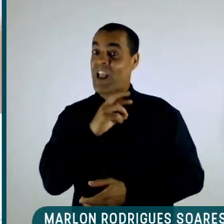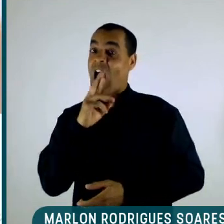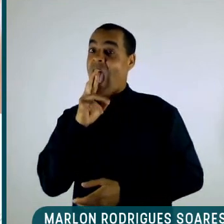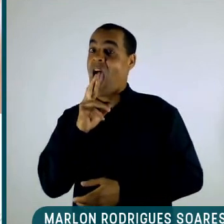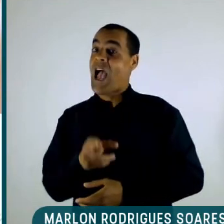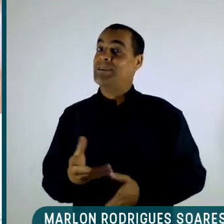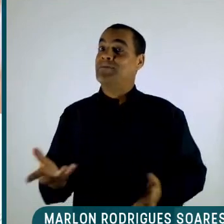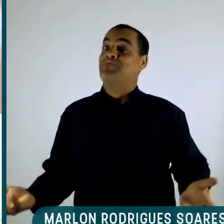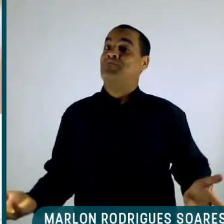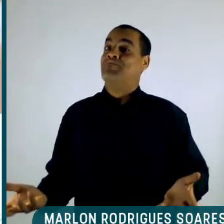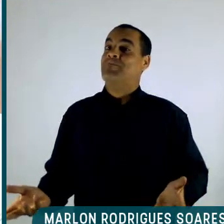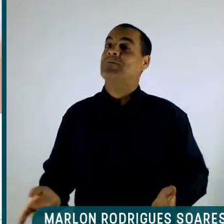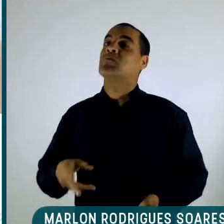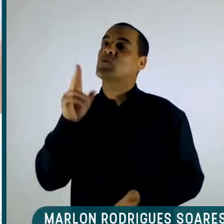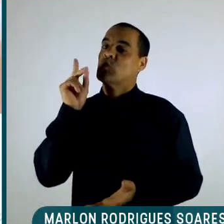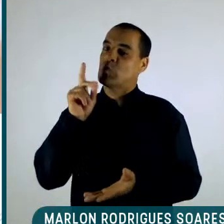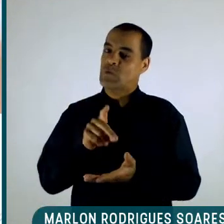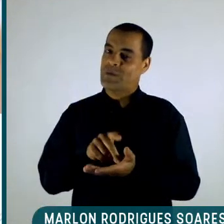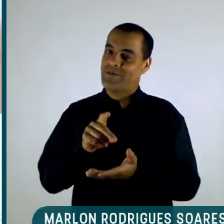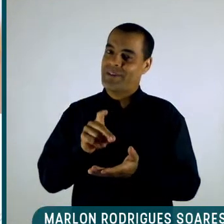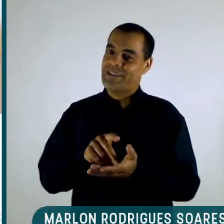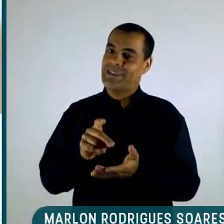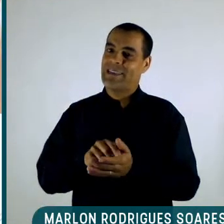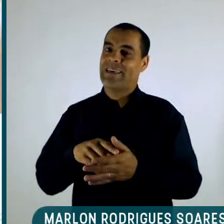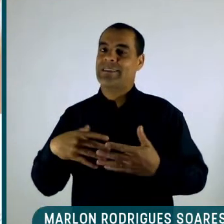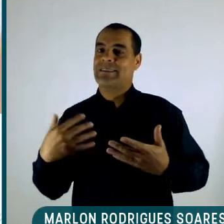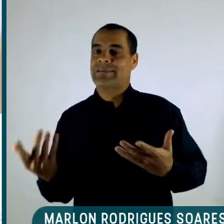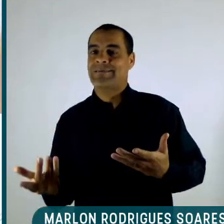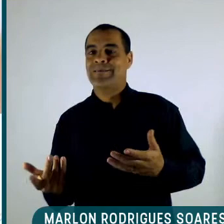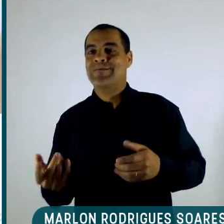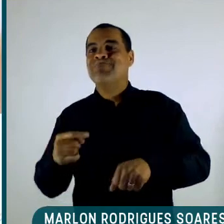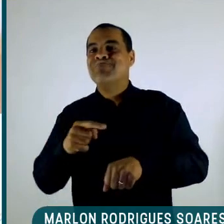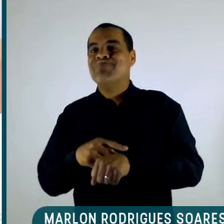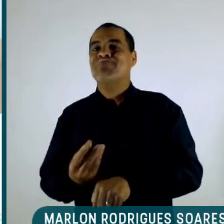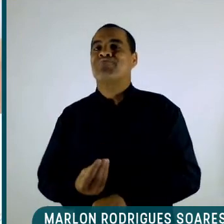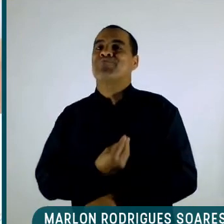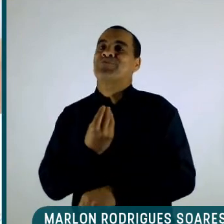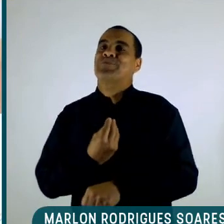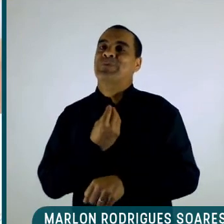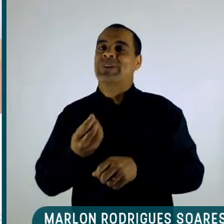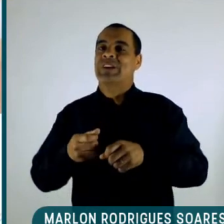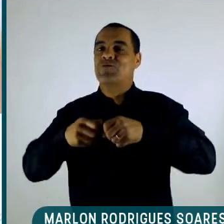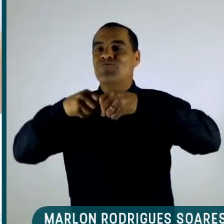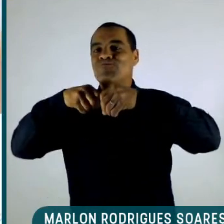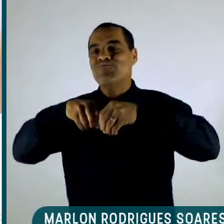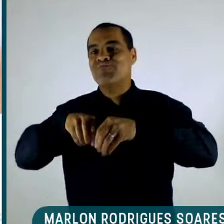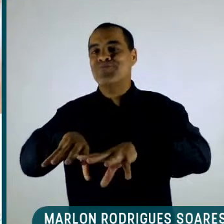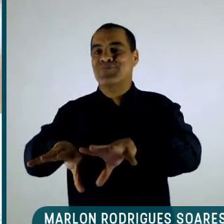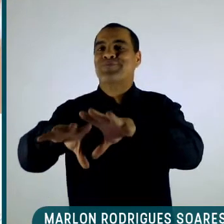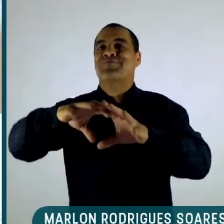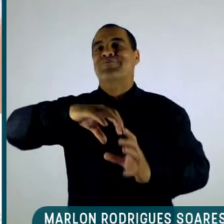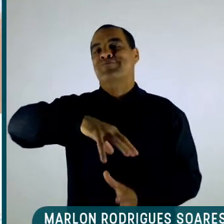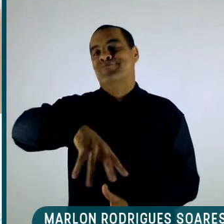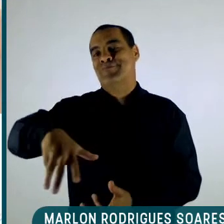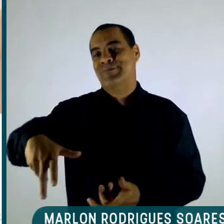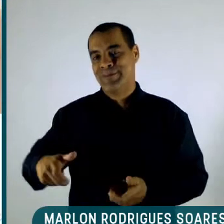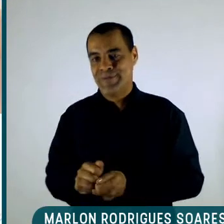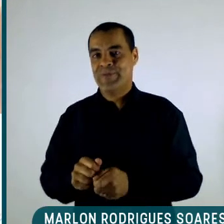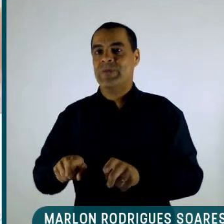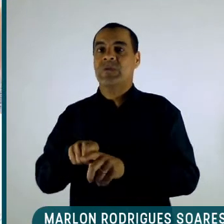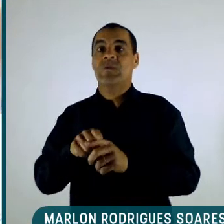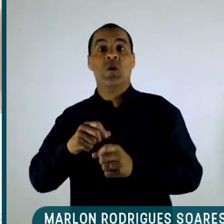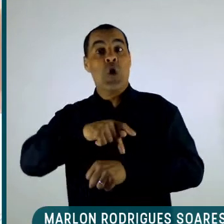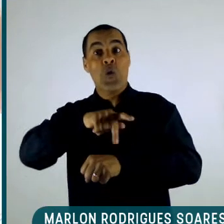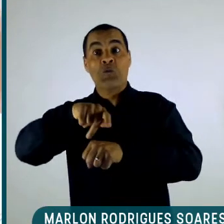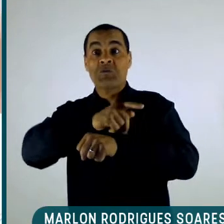answer because, in fact, we are facing a pandemic. All the countries